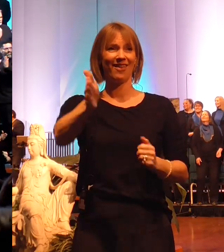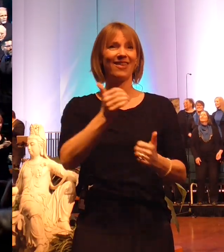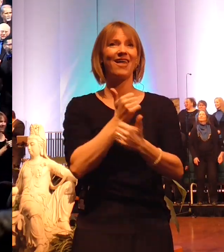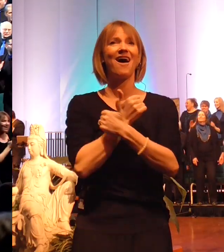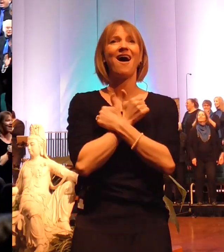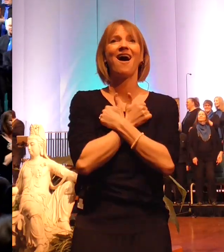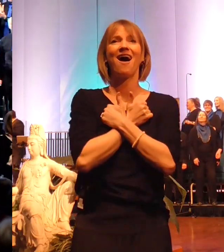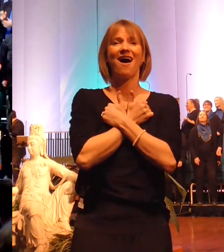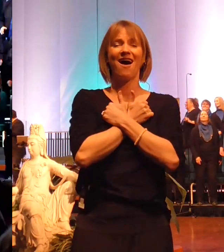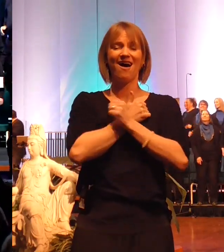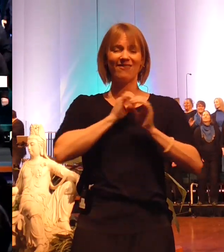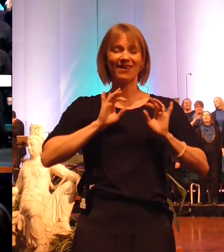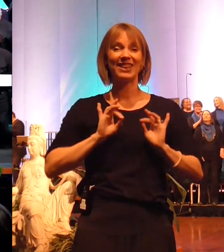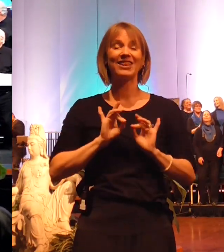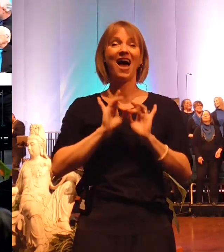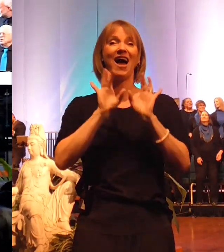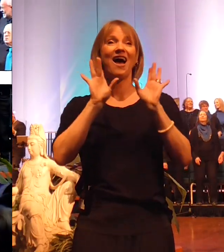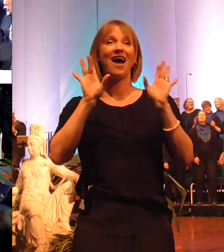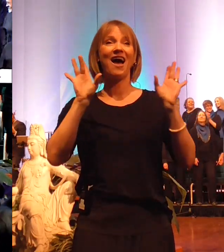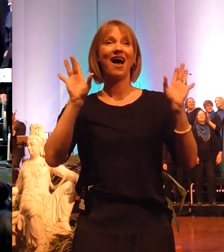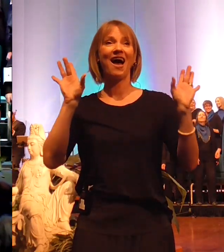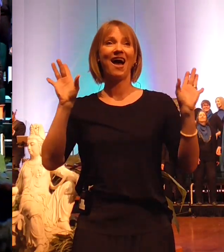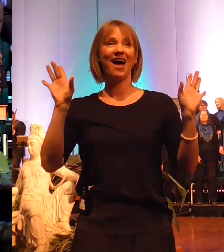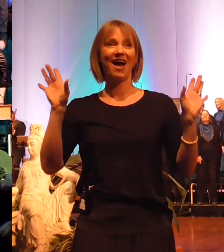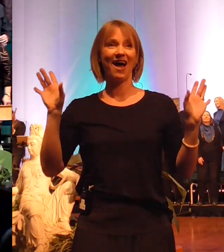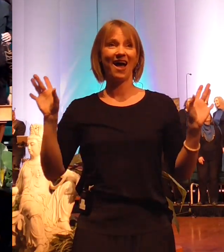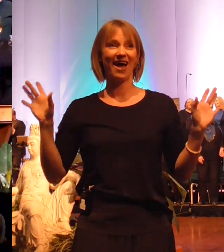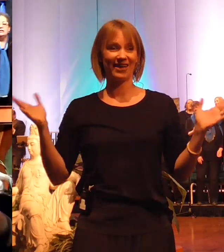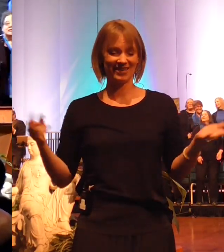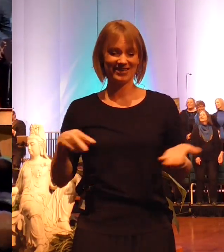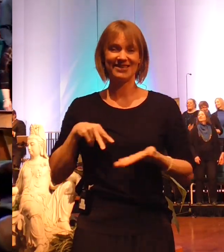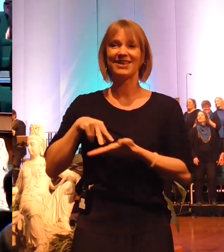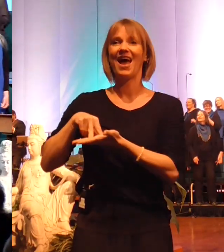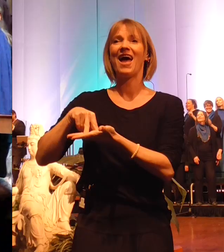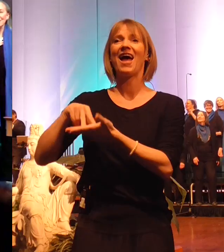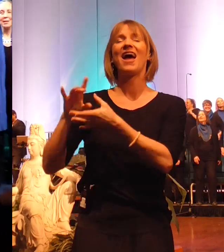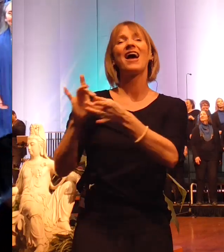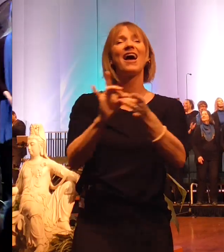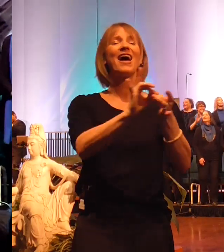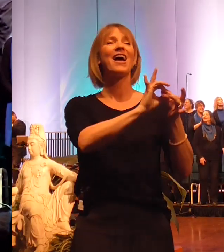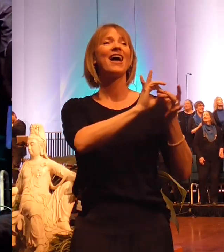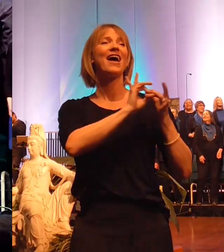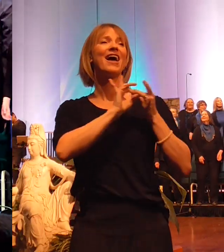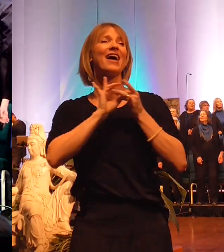love and light. We stand in unity.